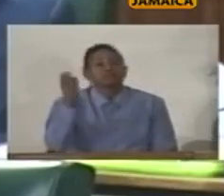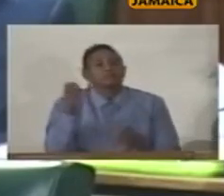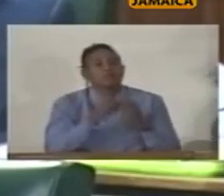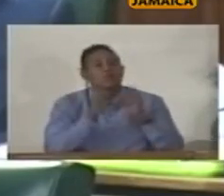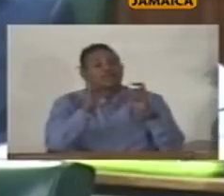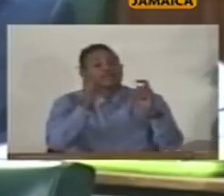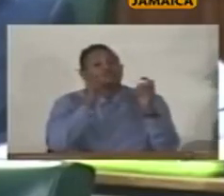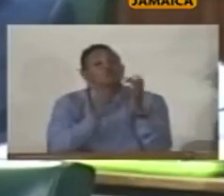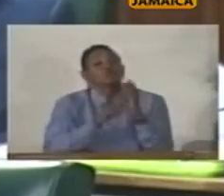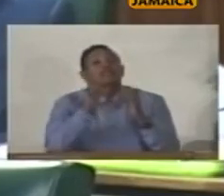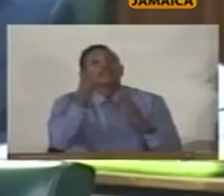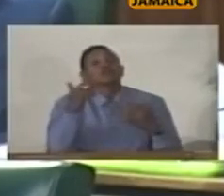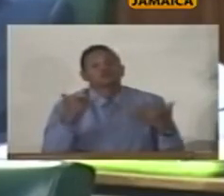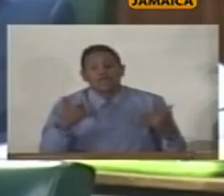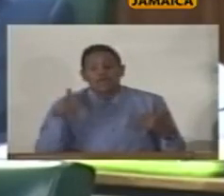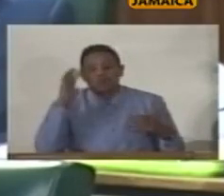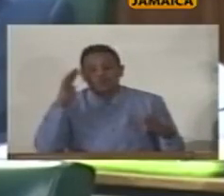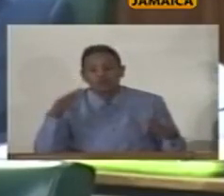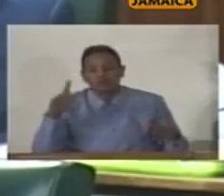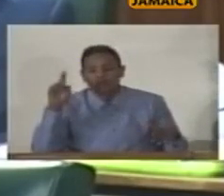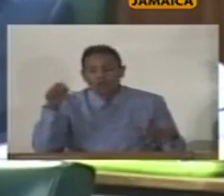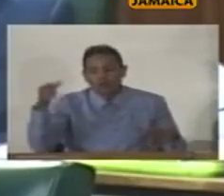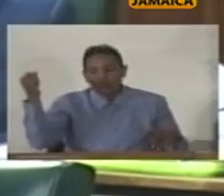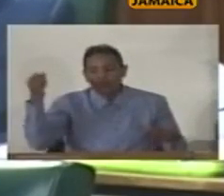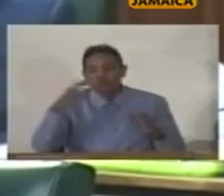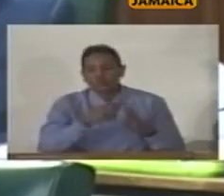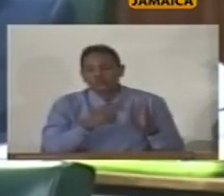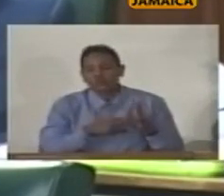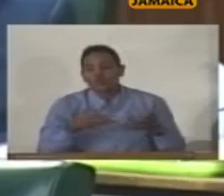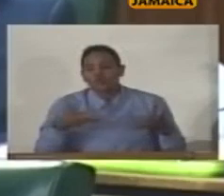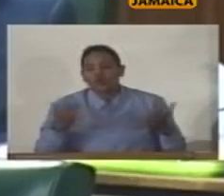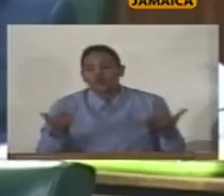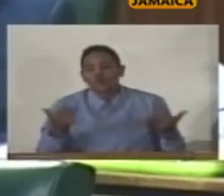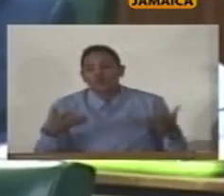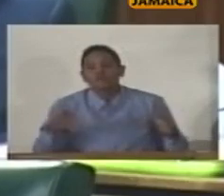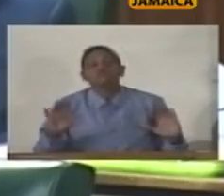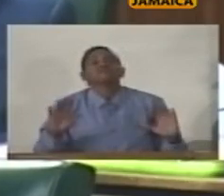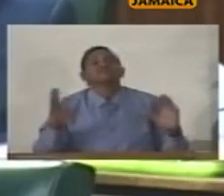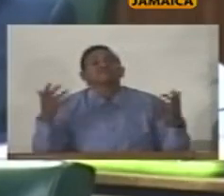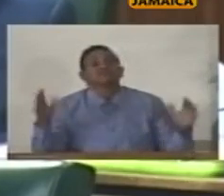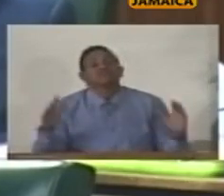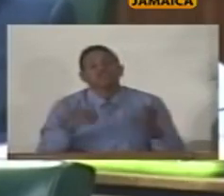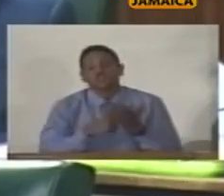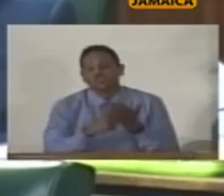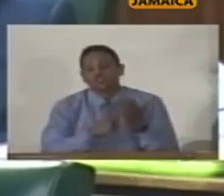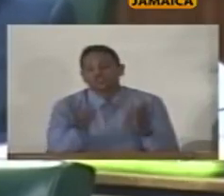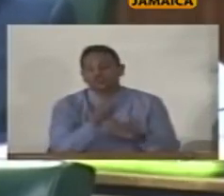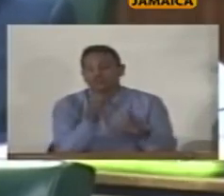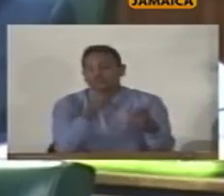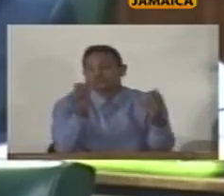that at a later stage today I will move for the suspension of standing orders to enable me to take these motions.